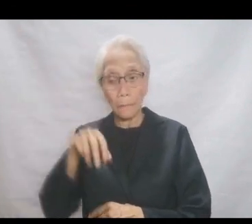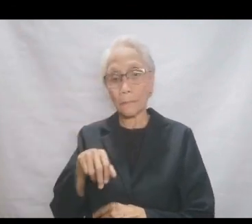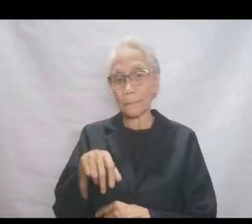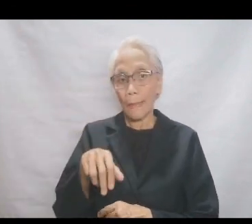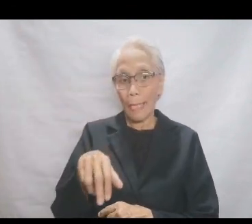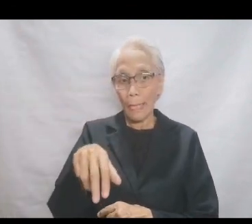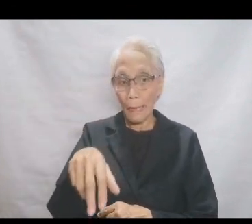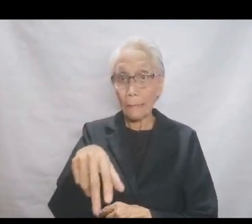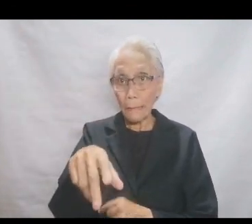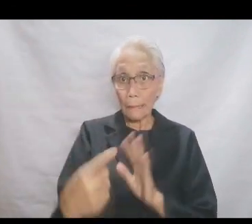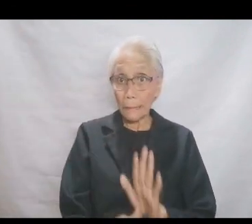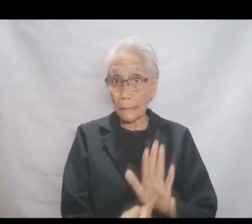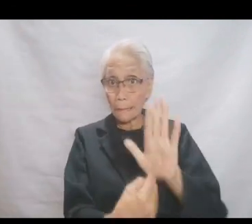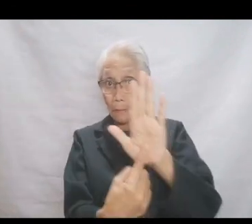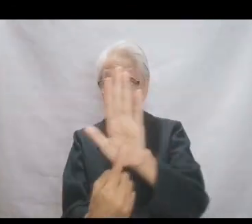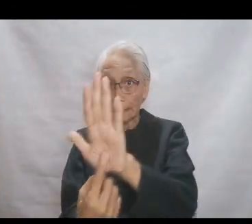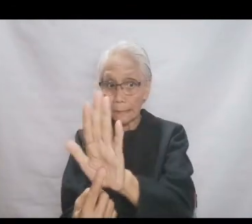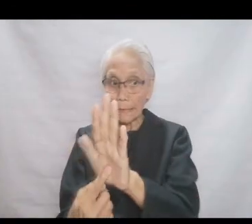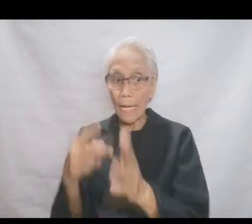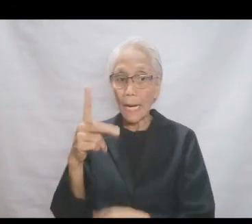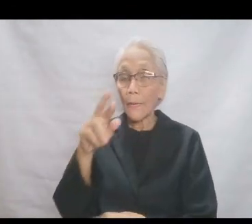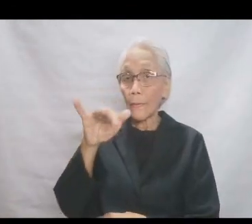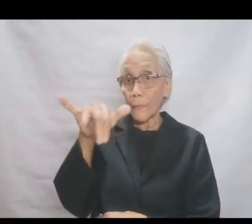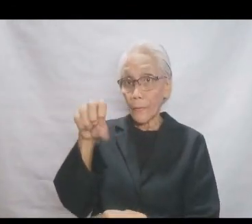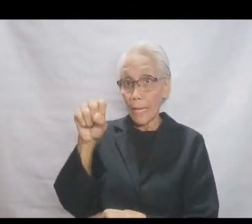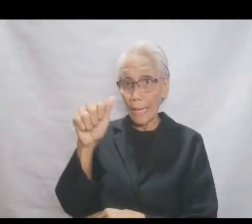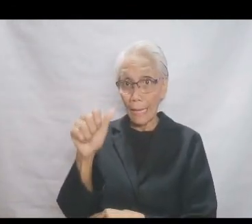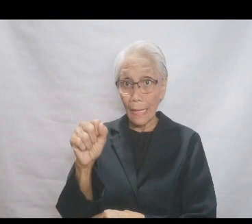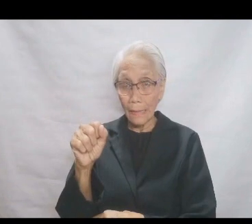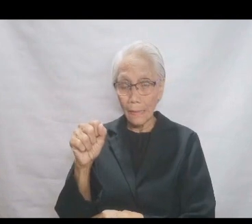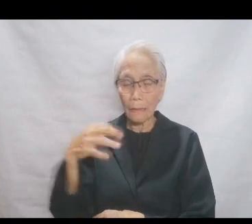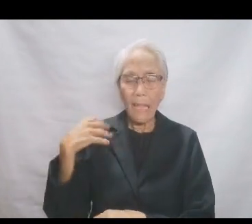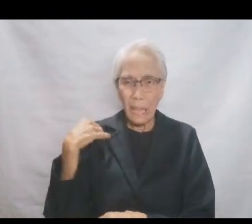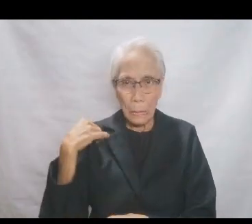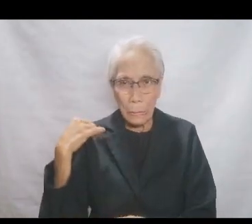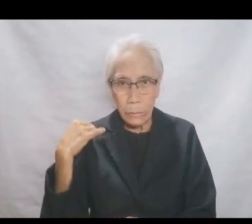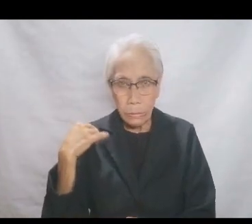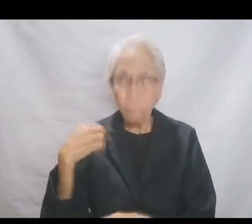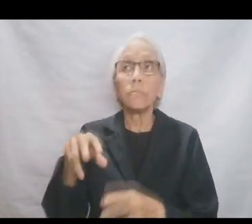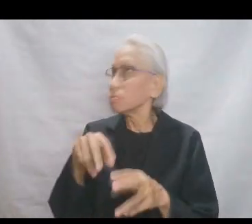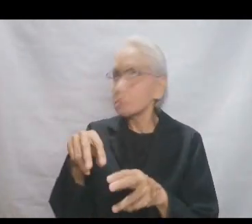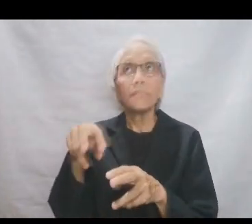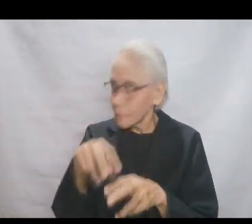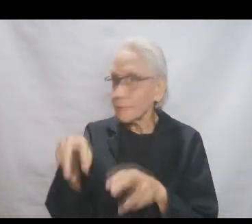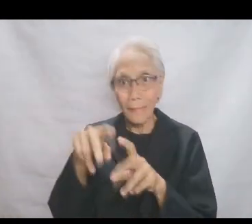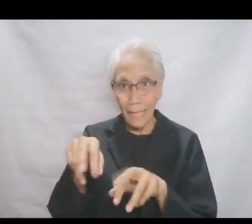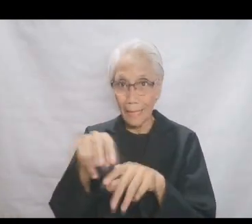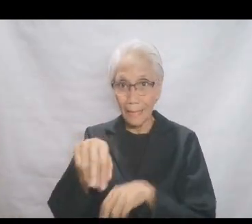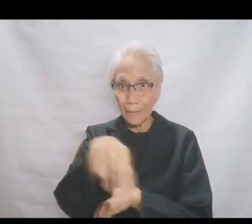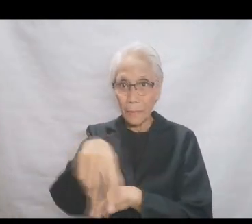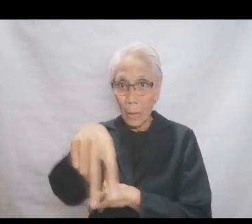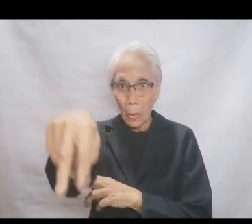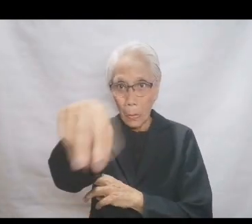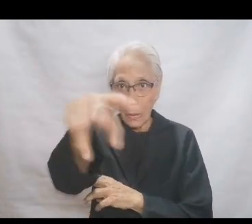in the New Age movement, she's walking along exhibiting these kriyas happening, involuntary jerking motions,